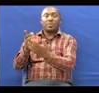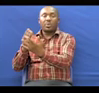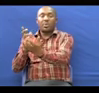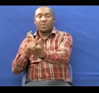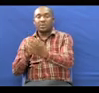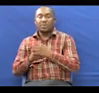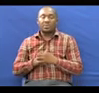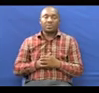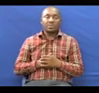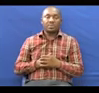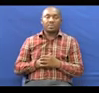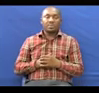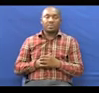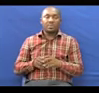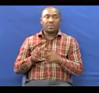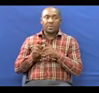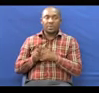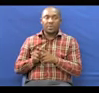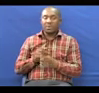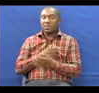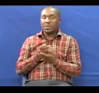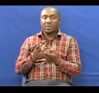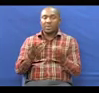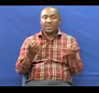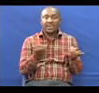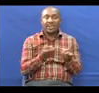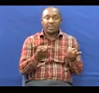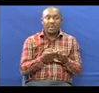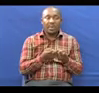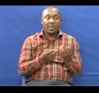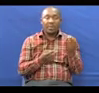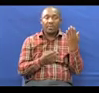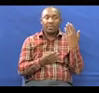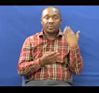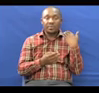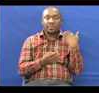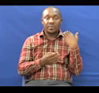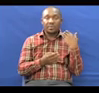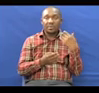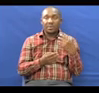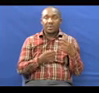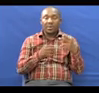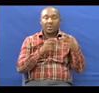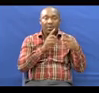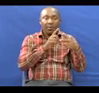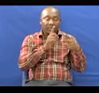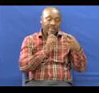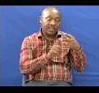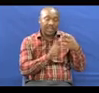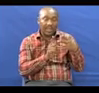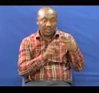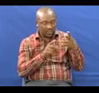of the population. Now, this is not similar to that of